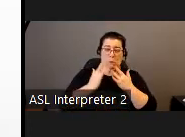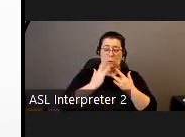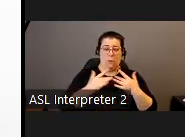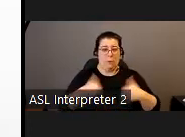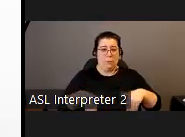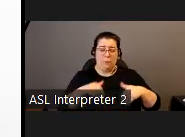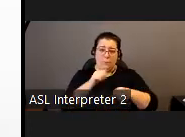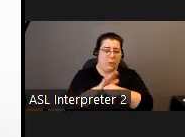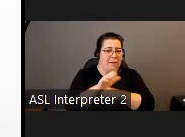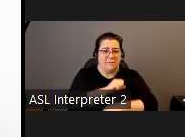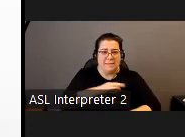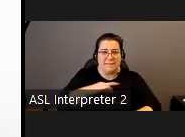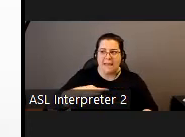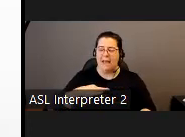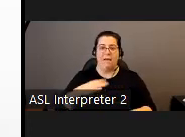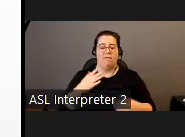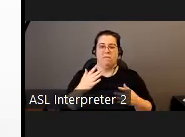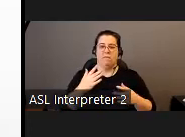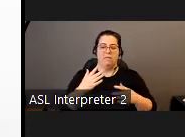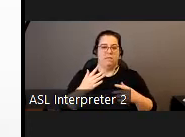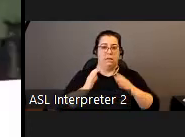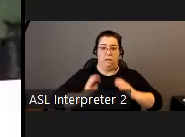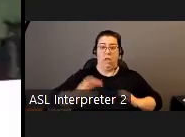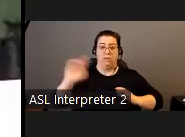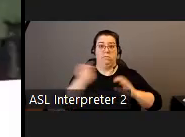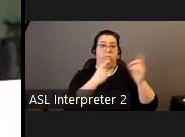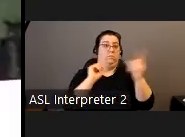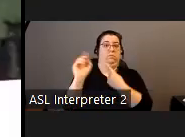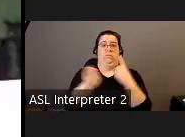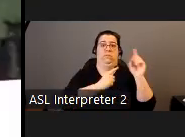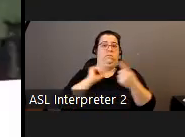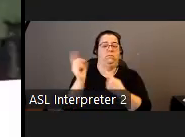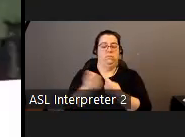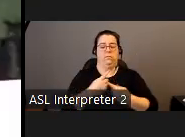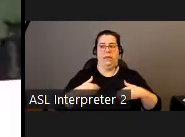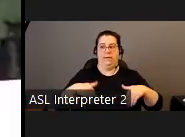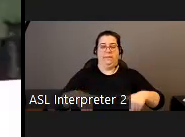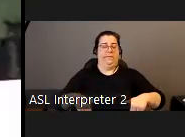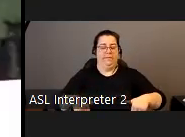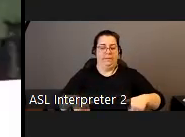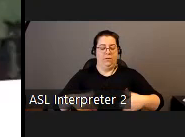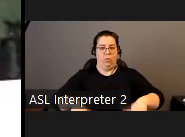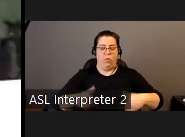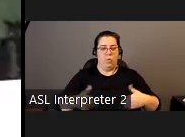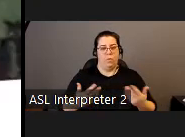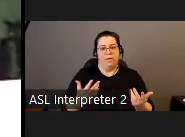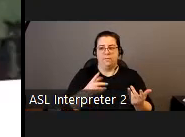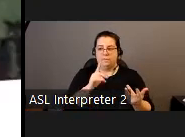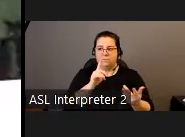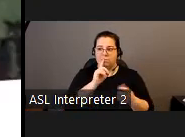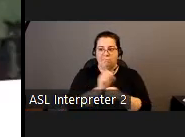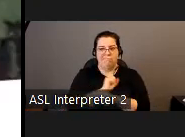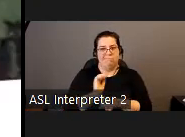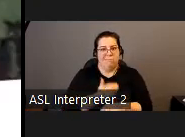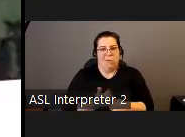It's a tall order in, our current situation. So again, these are questions that are designed